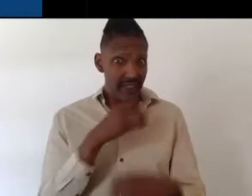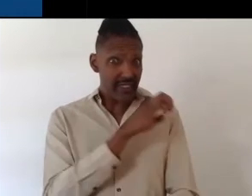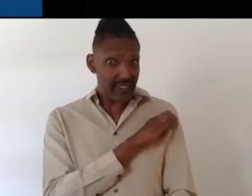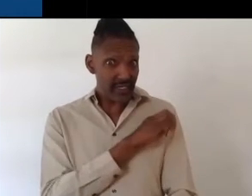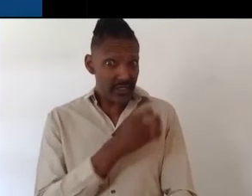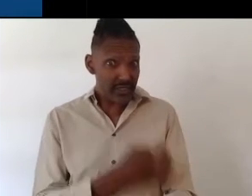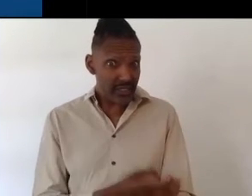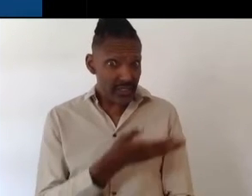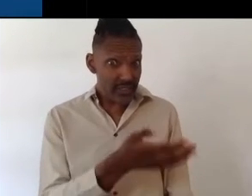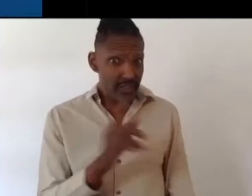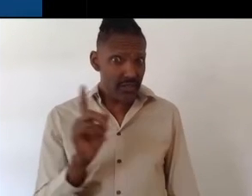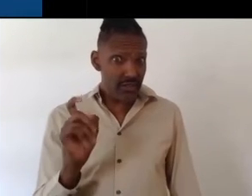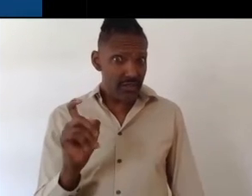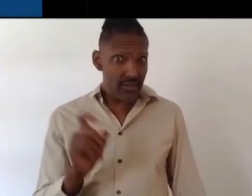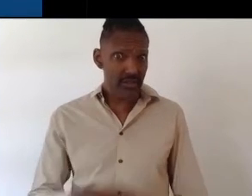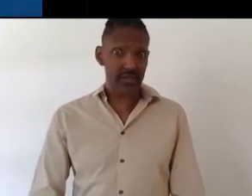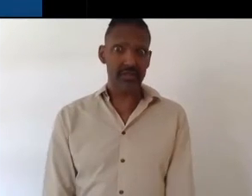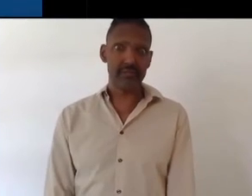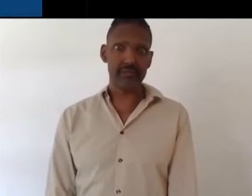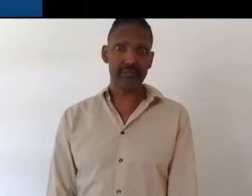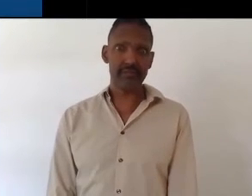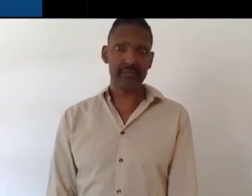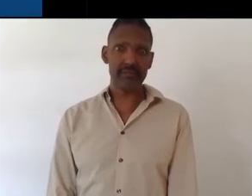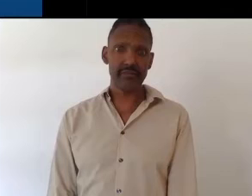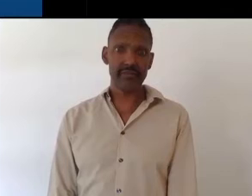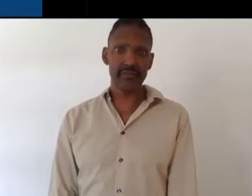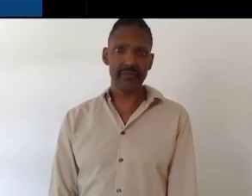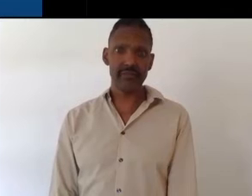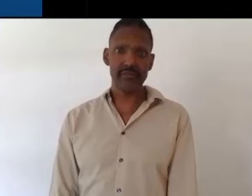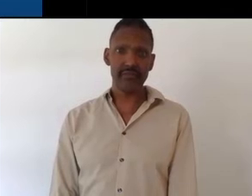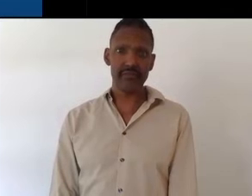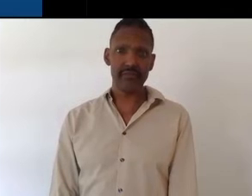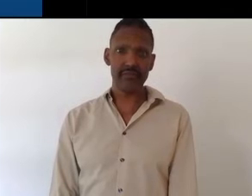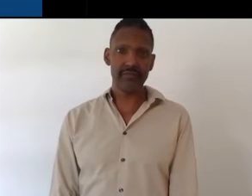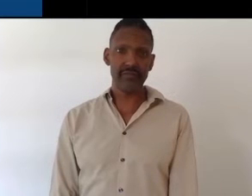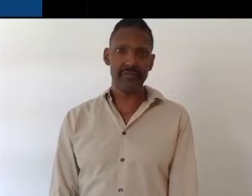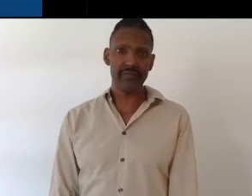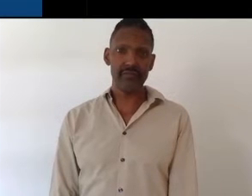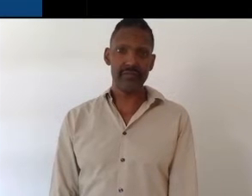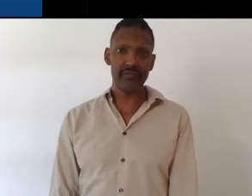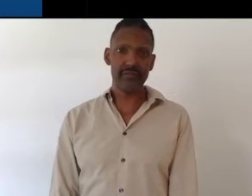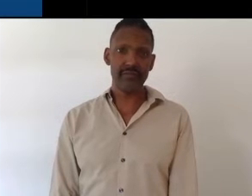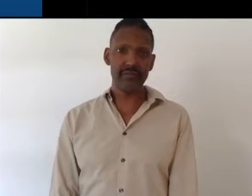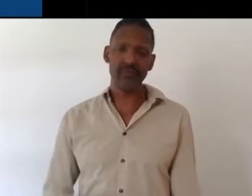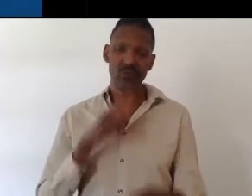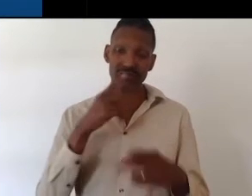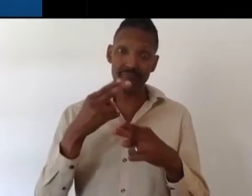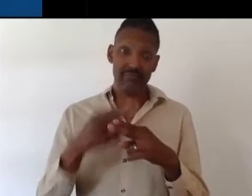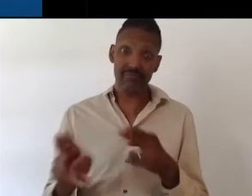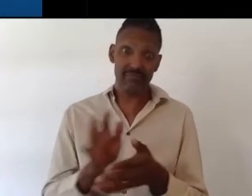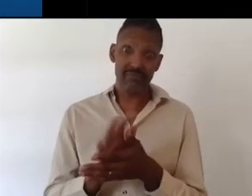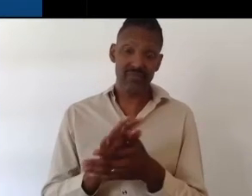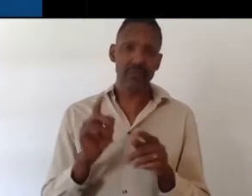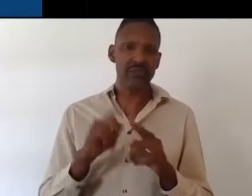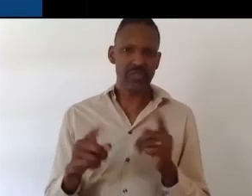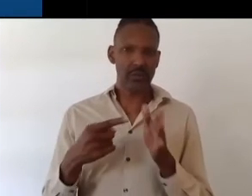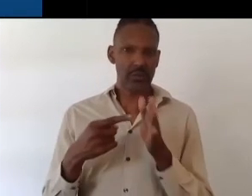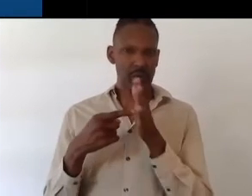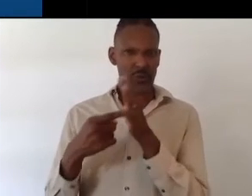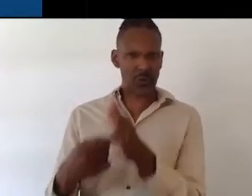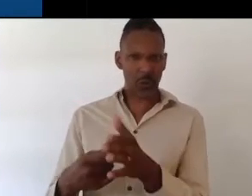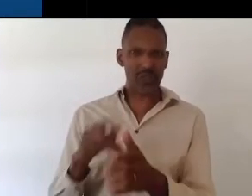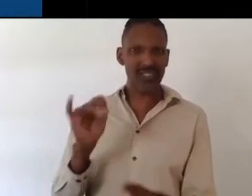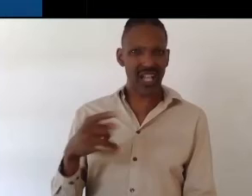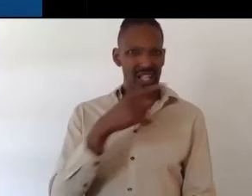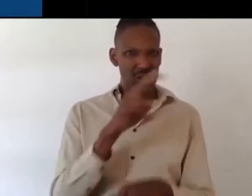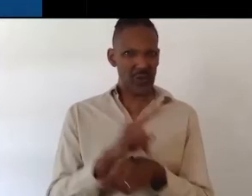there? So again, this is a pretty quick clip, but it shows you that he's using the word energy and he's thinking about